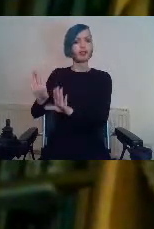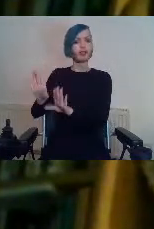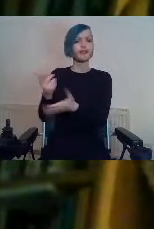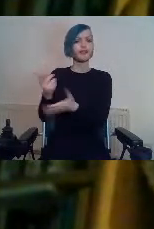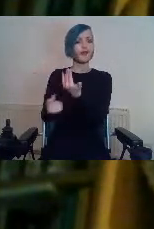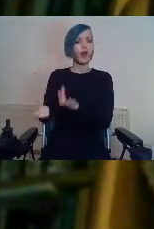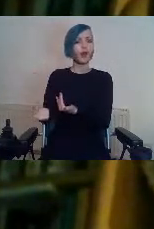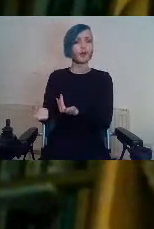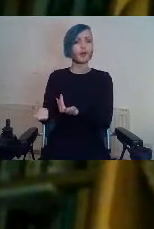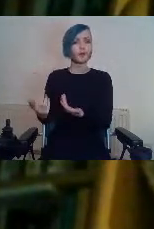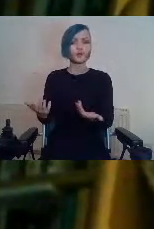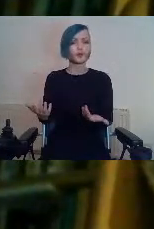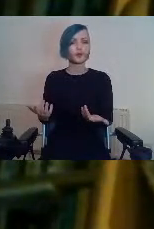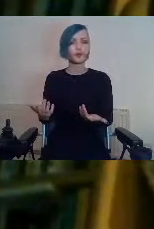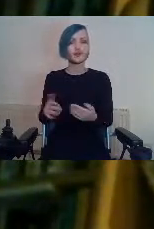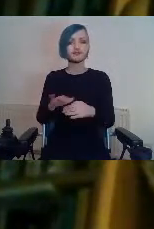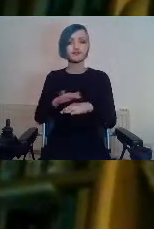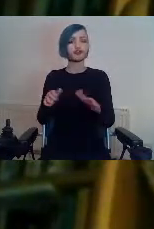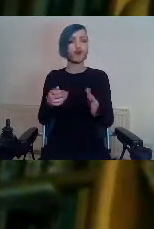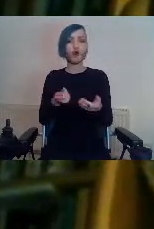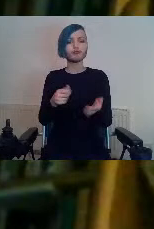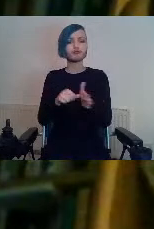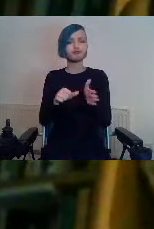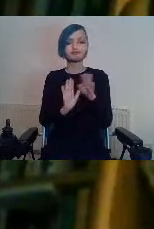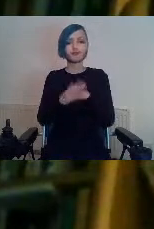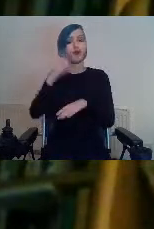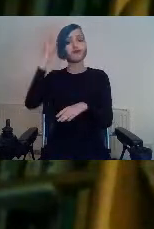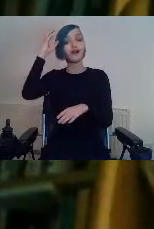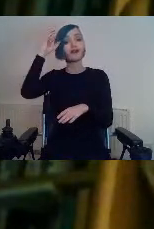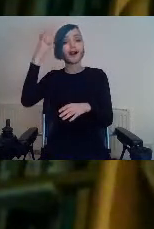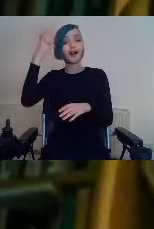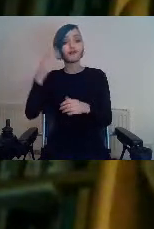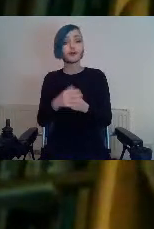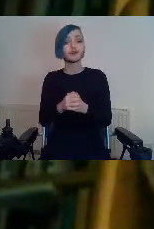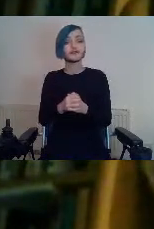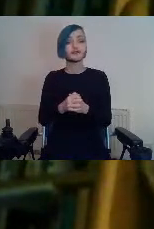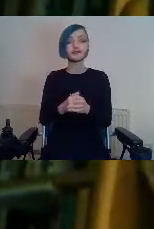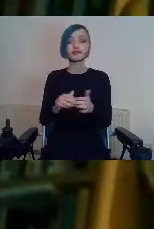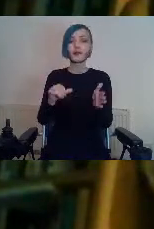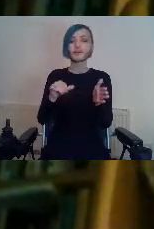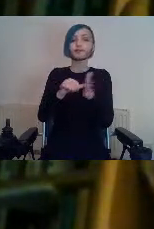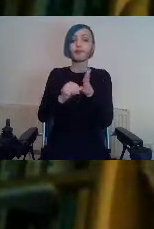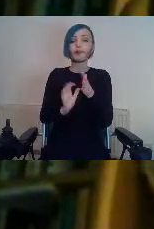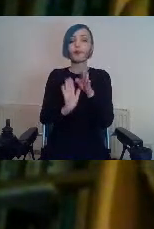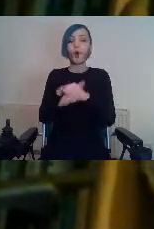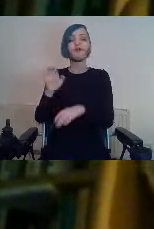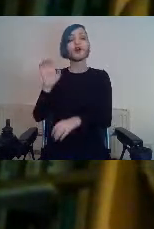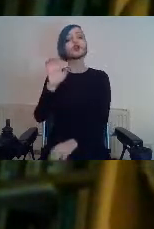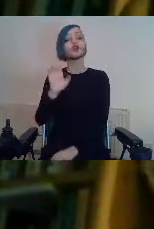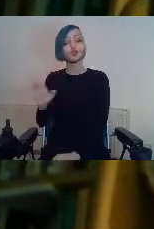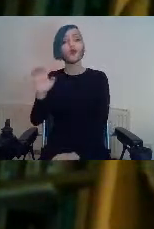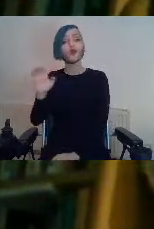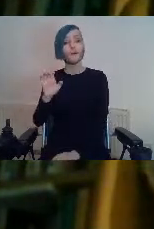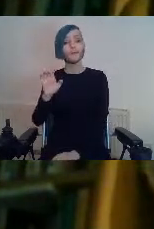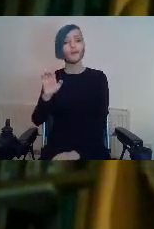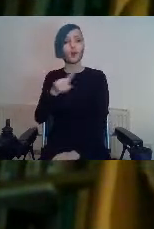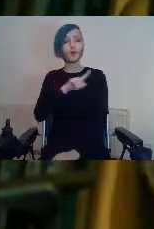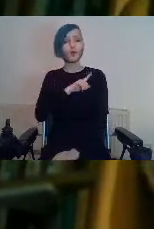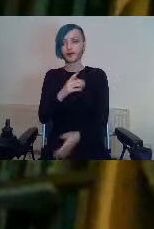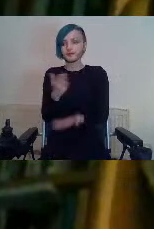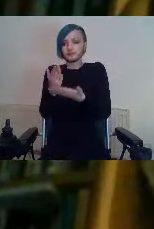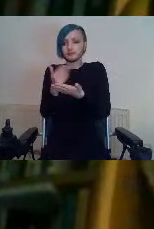bad governing in Poland, but this is the European case, because we are the part of Europe and